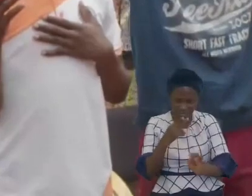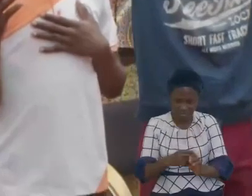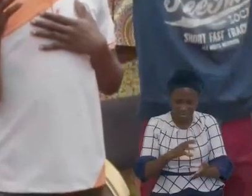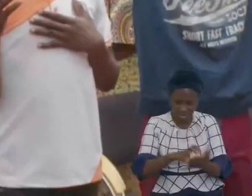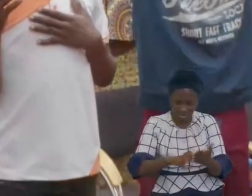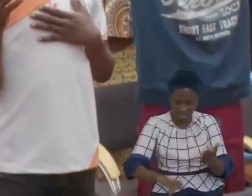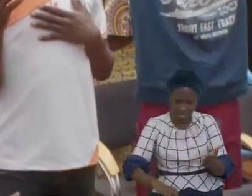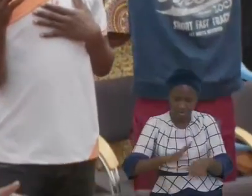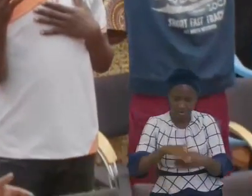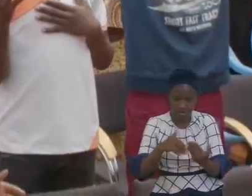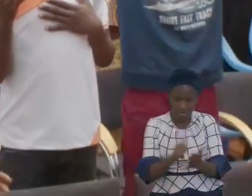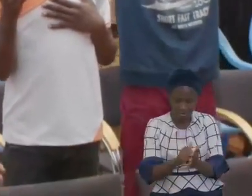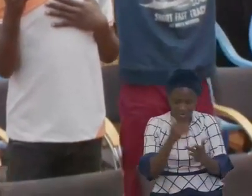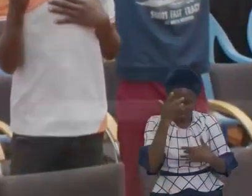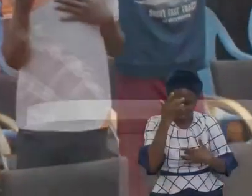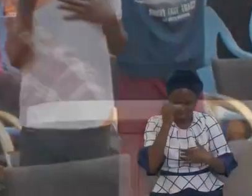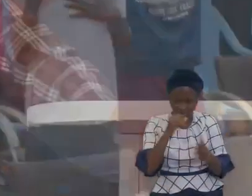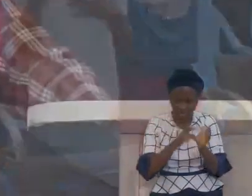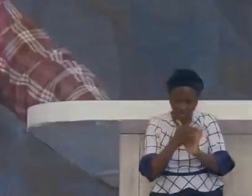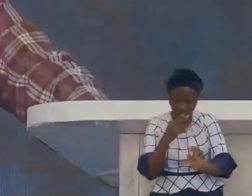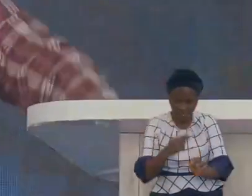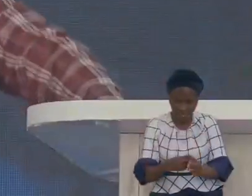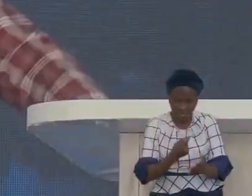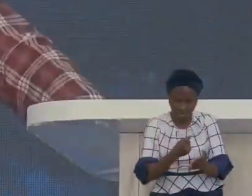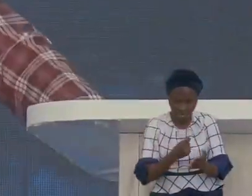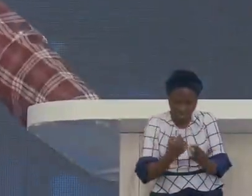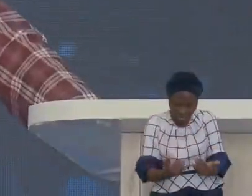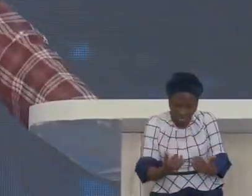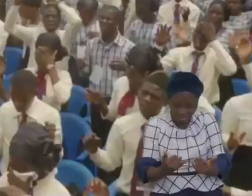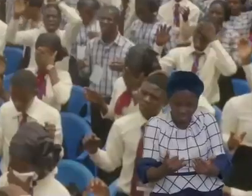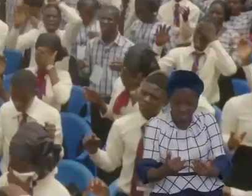the matchless name of Jesus.